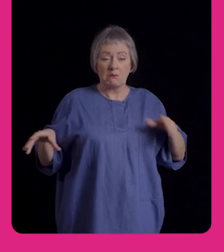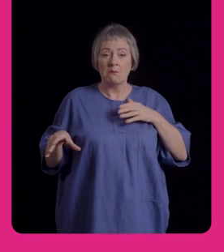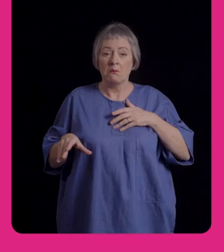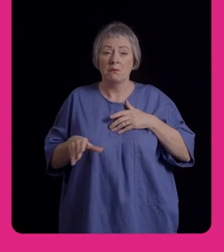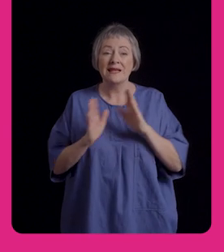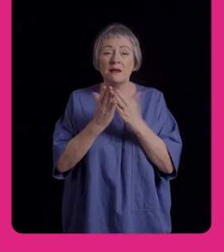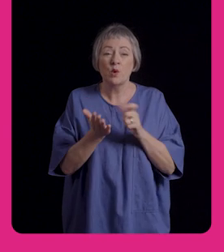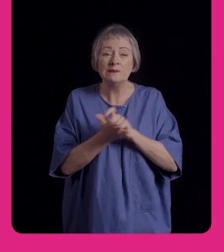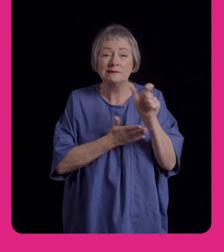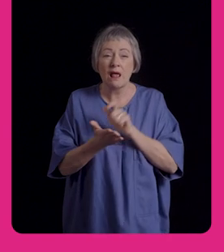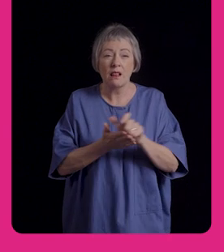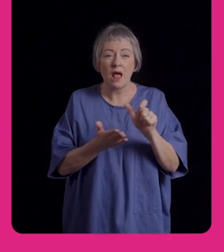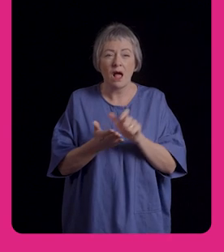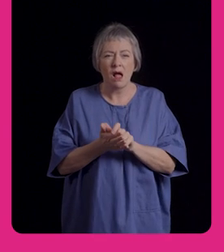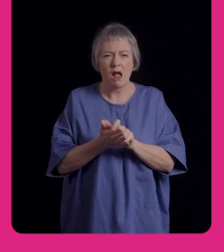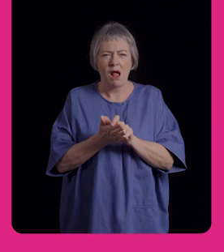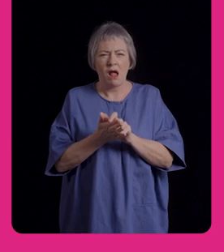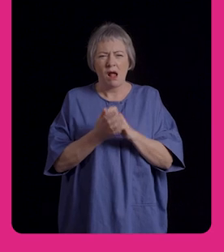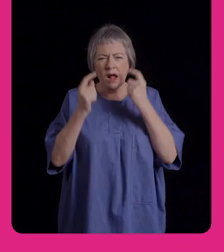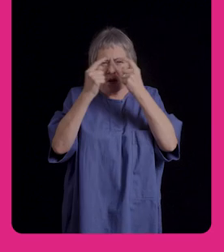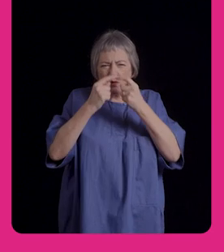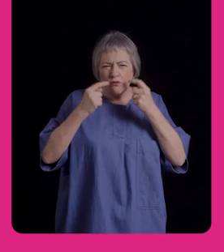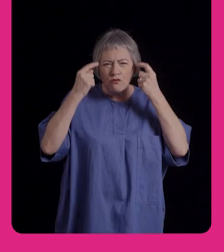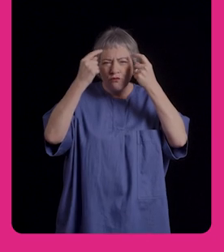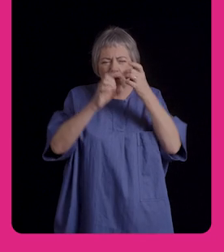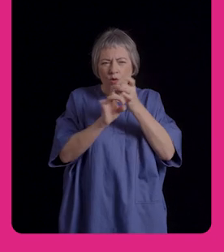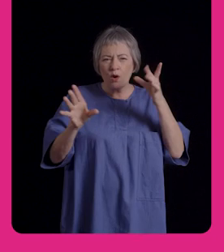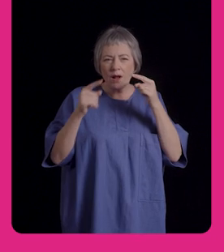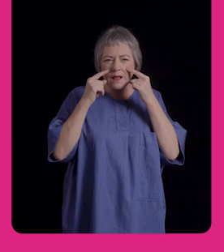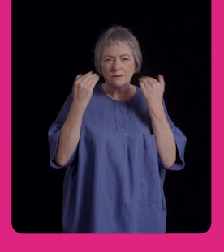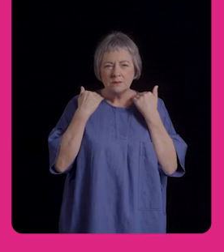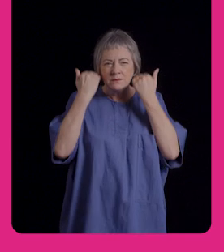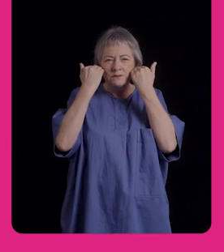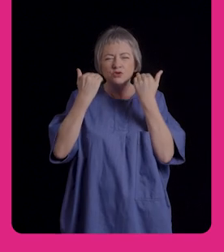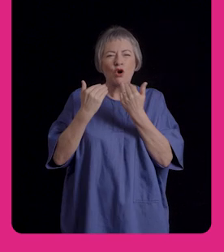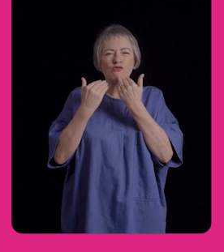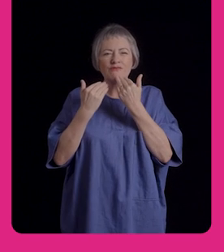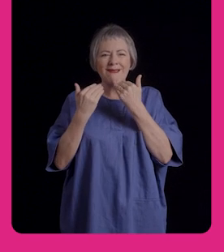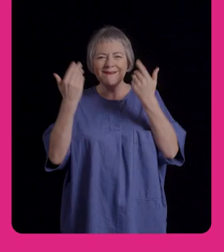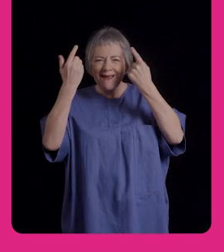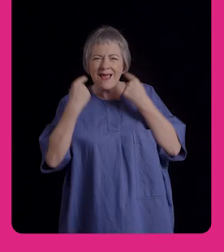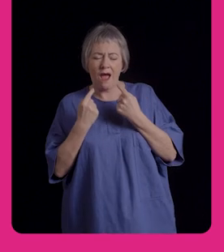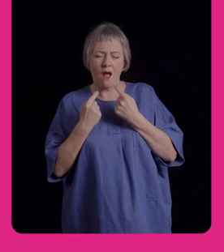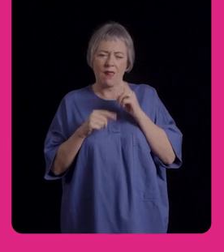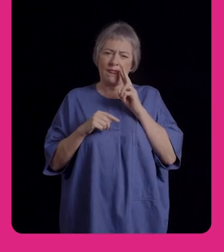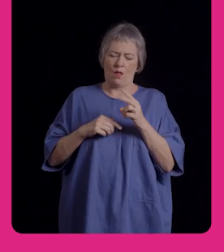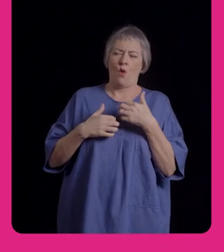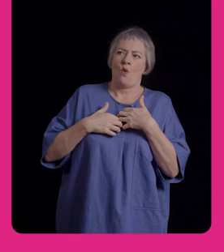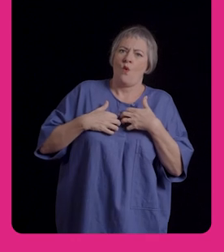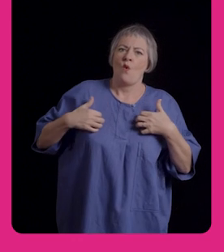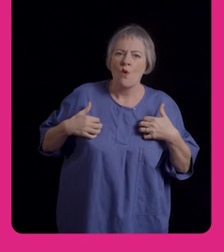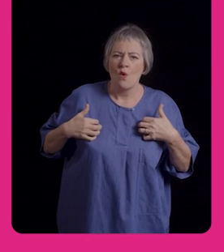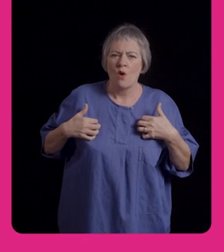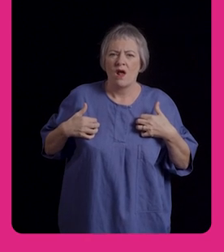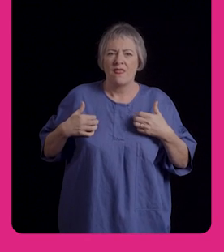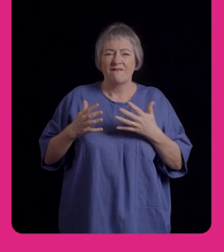a bookseller who has like round gold glasses and short green hair, and they look incredibly stressed.